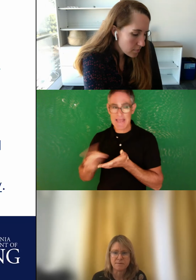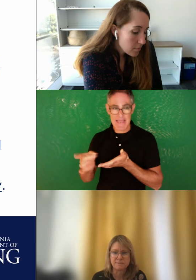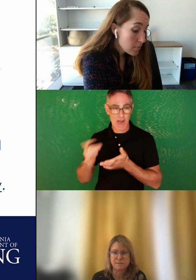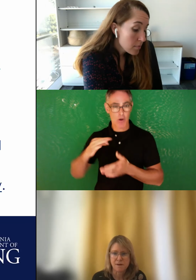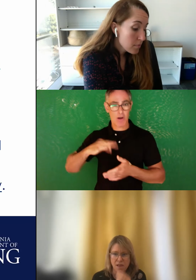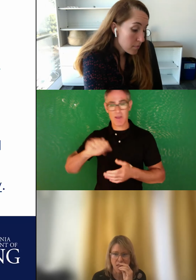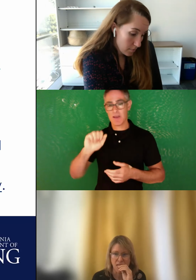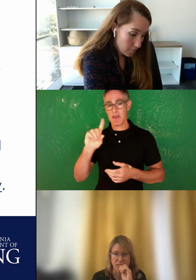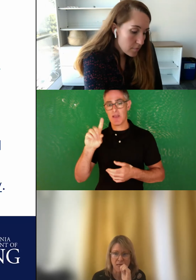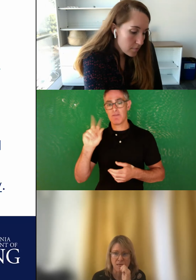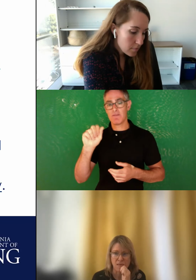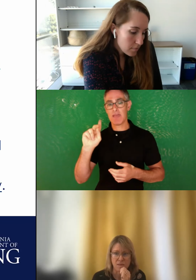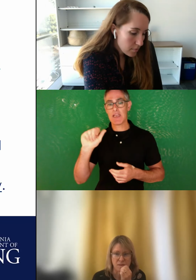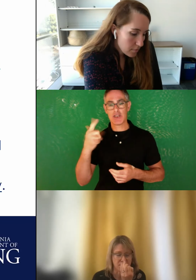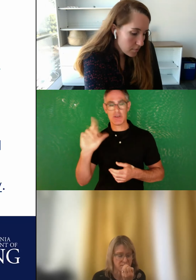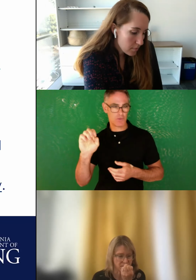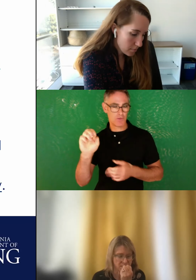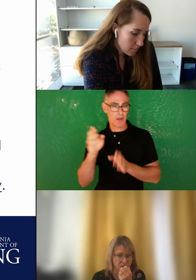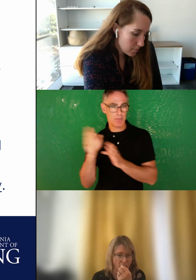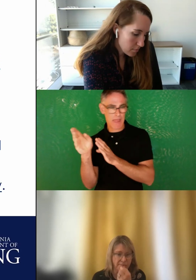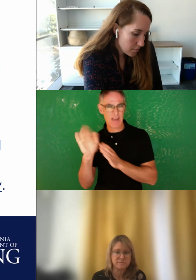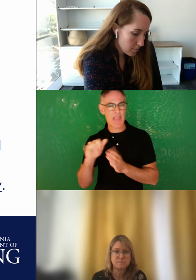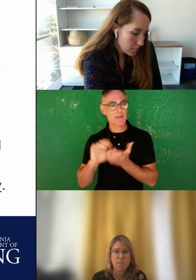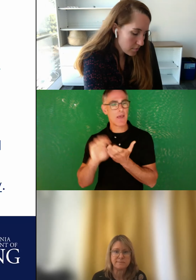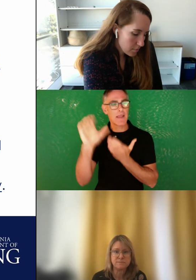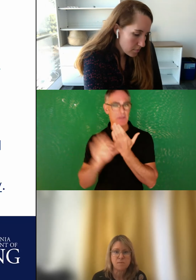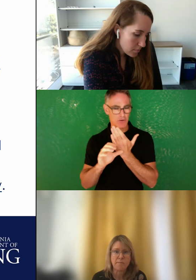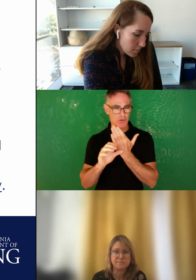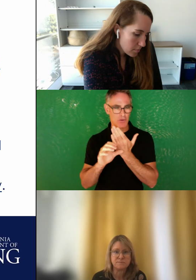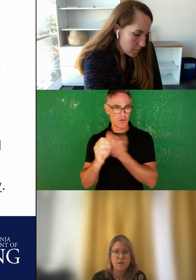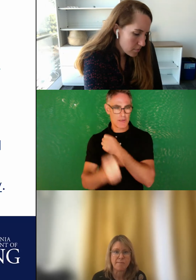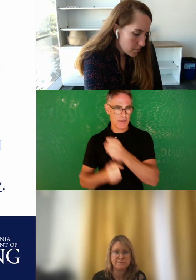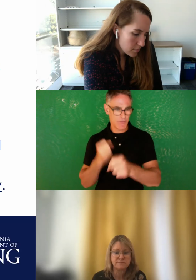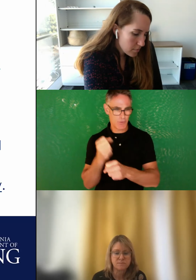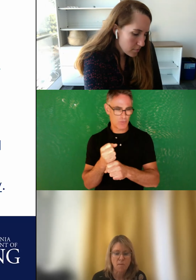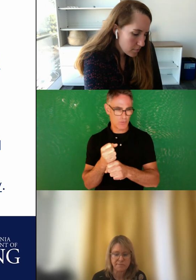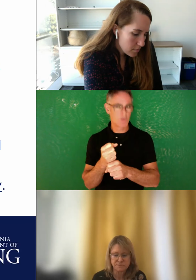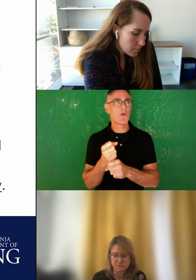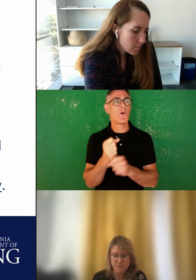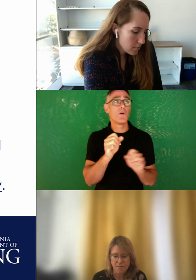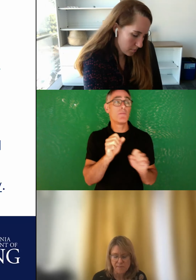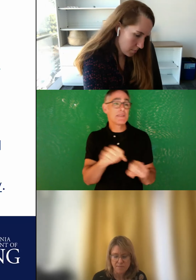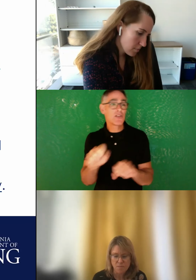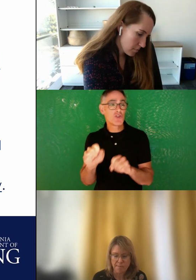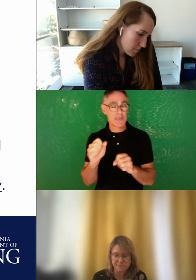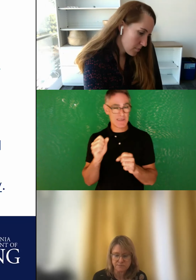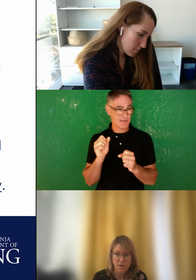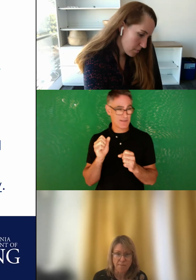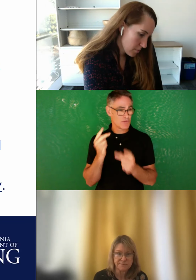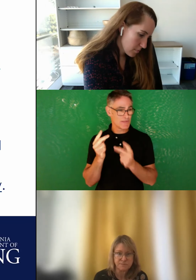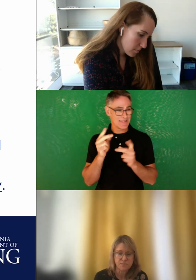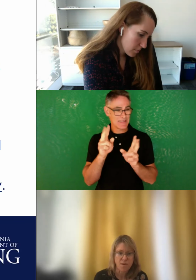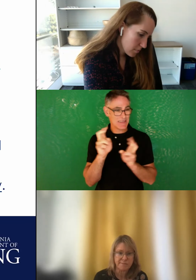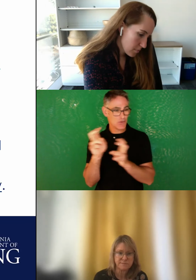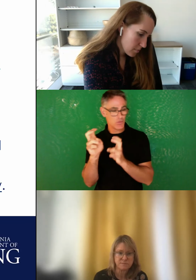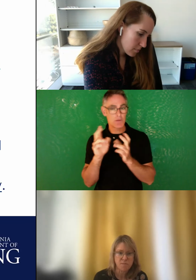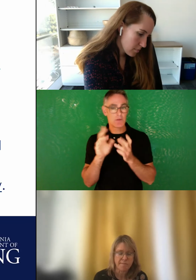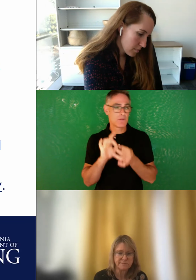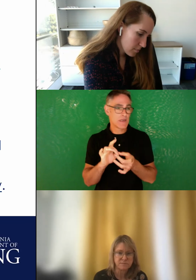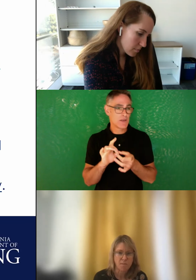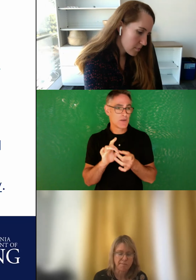year. So there are potentially issues dealing with plans